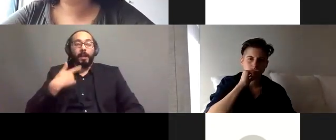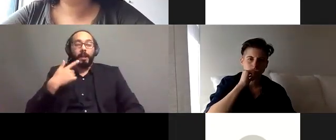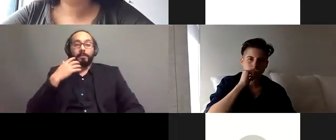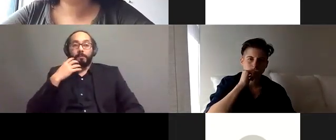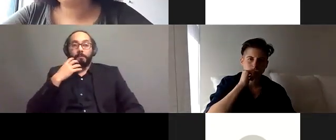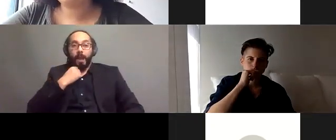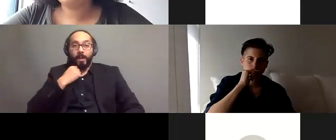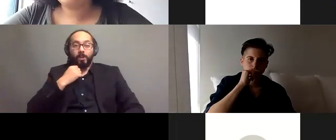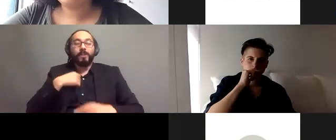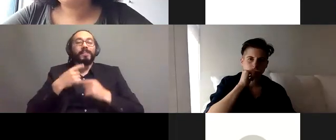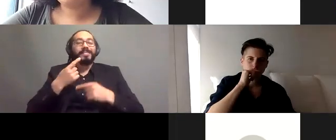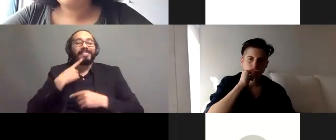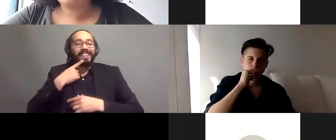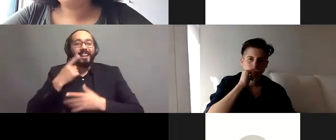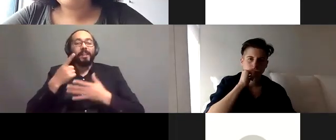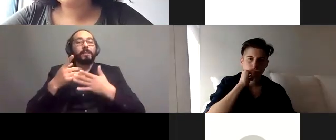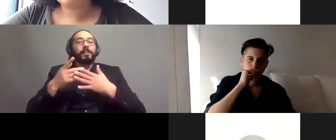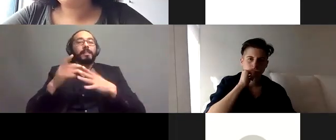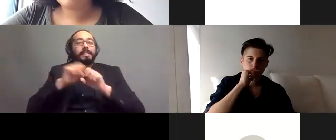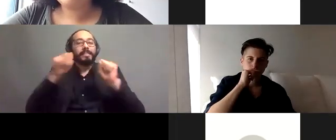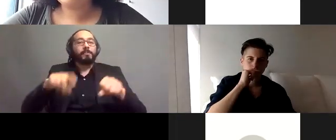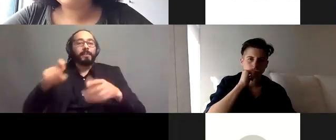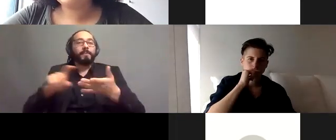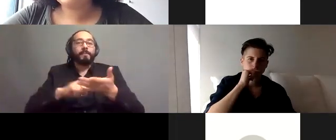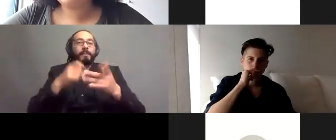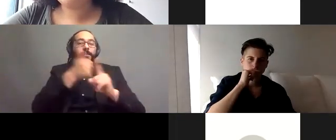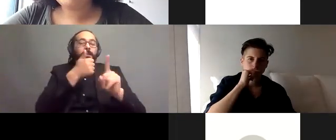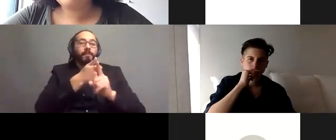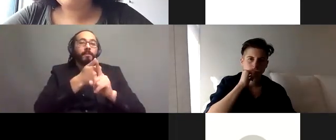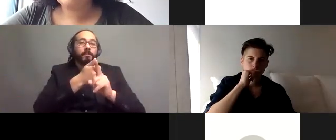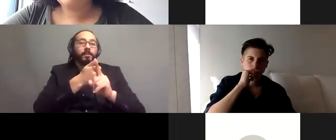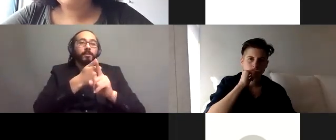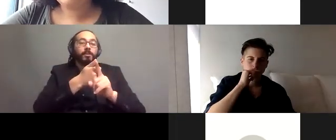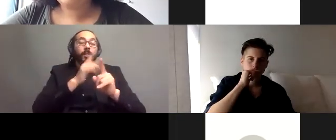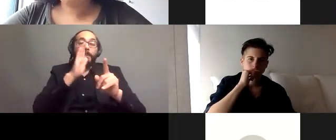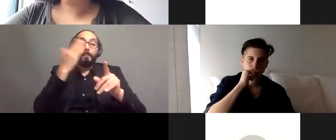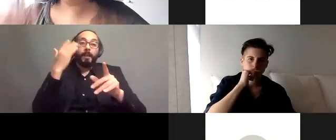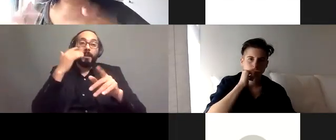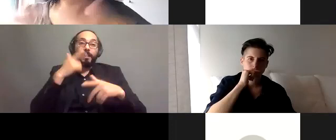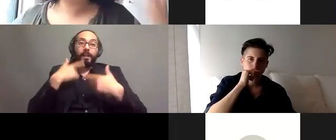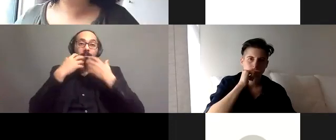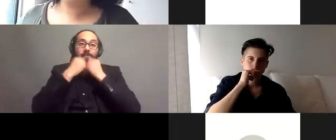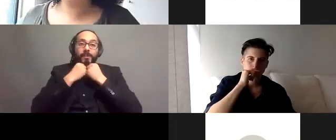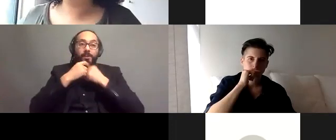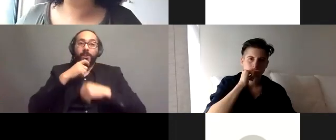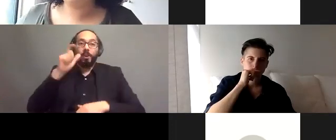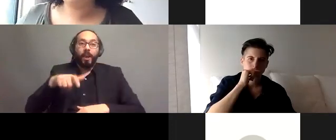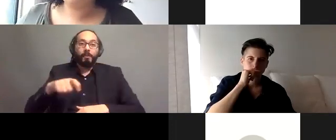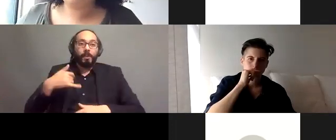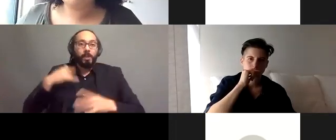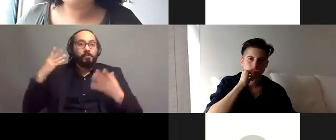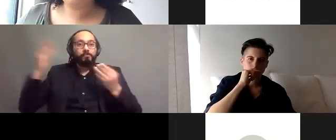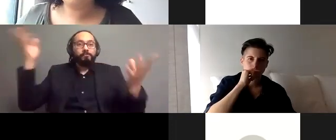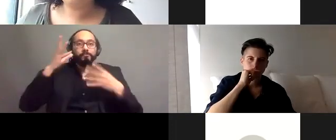needs to fix itself so that Black Lives Matter doesn't need to be the news, doesn't need to be